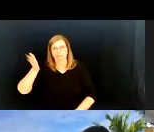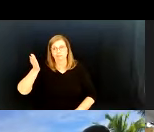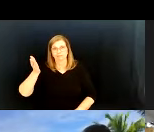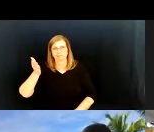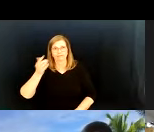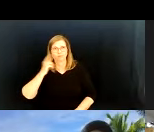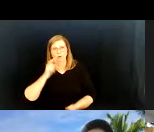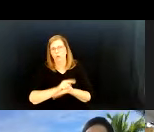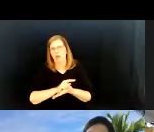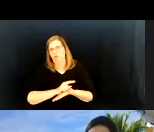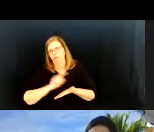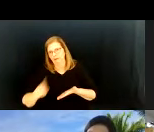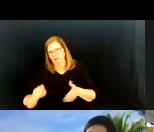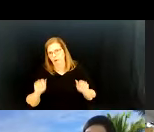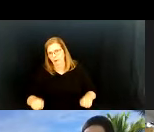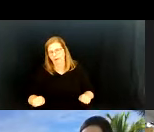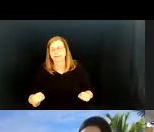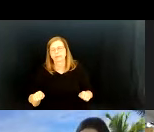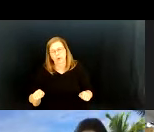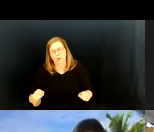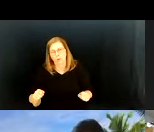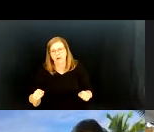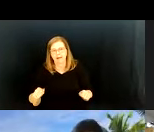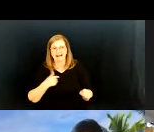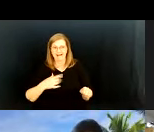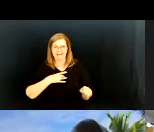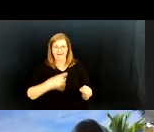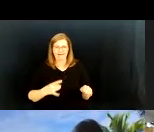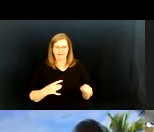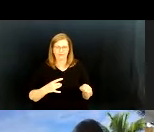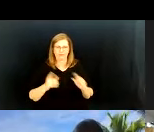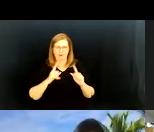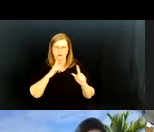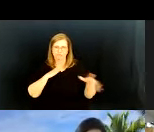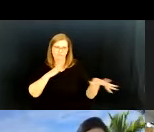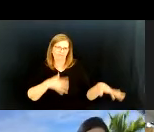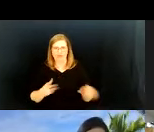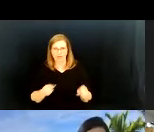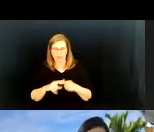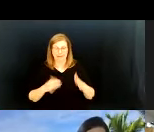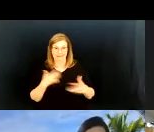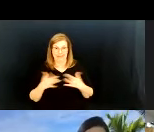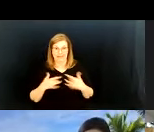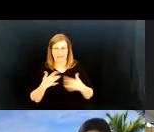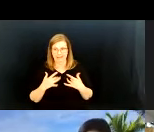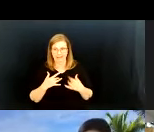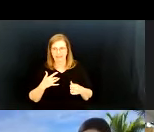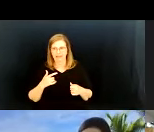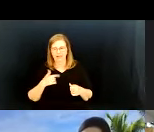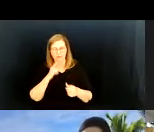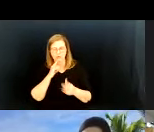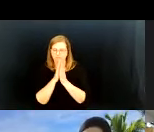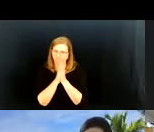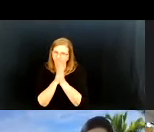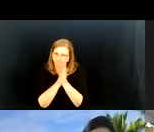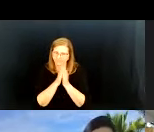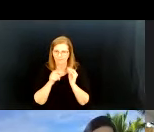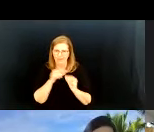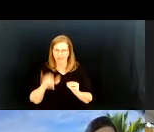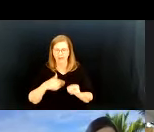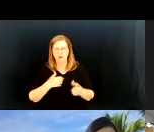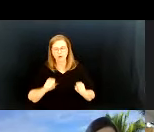week. So I like to talk really fast when I get excited, and I'm very passionate about this. So I will try